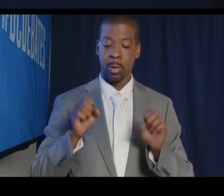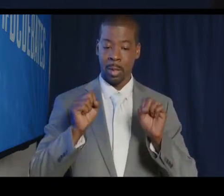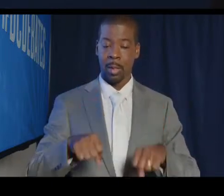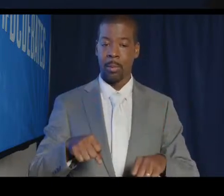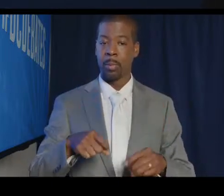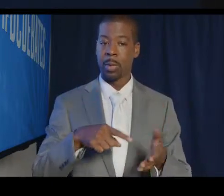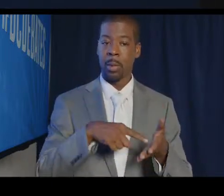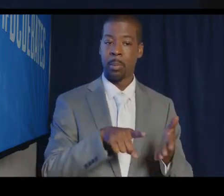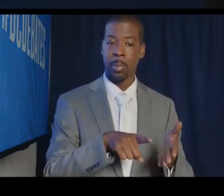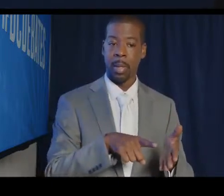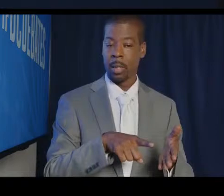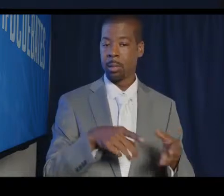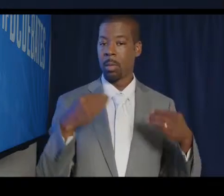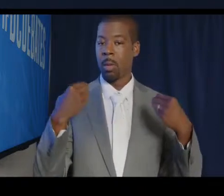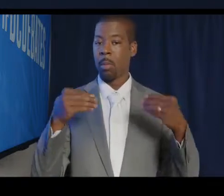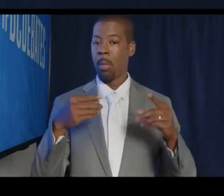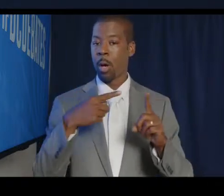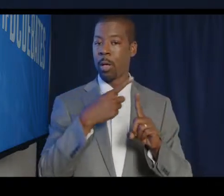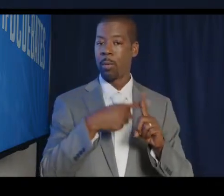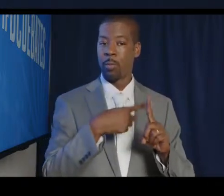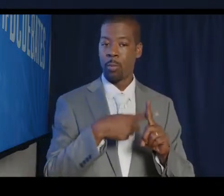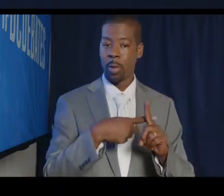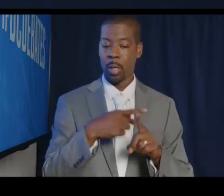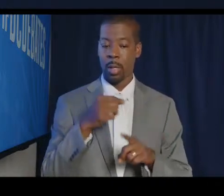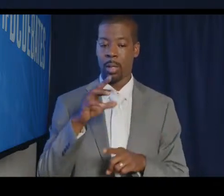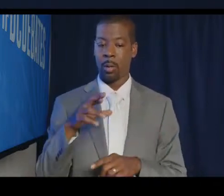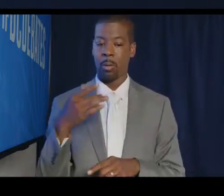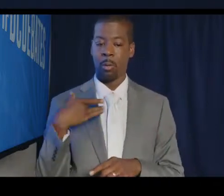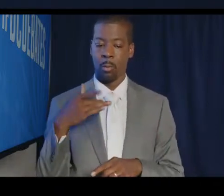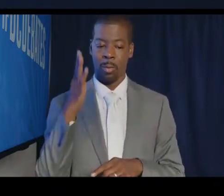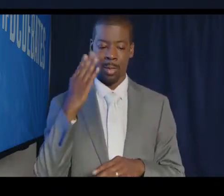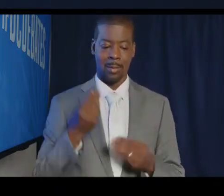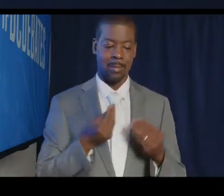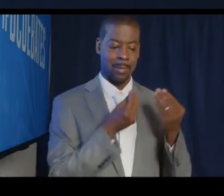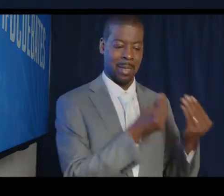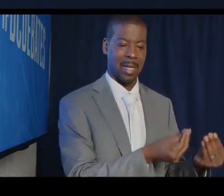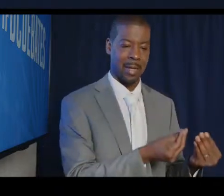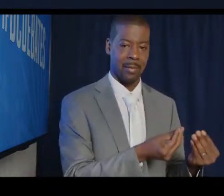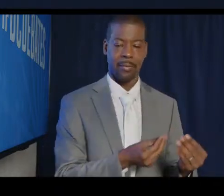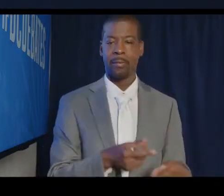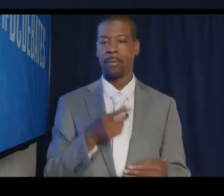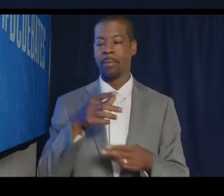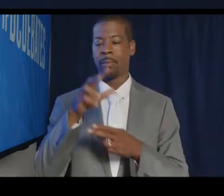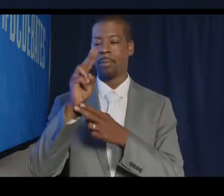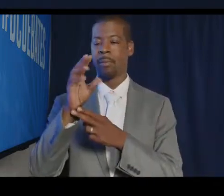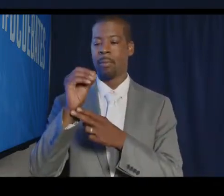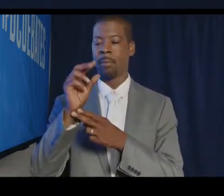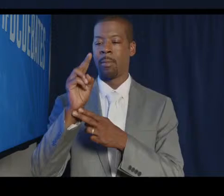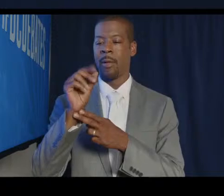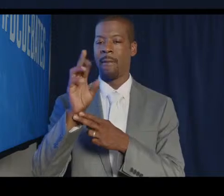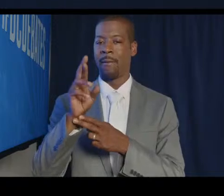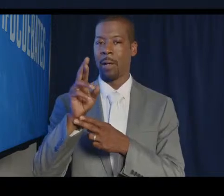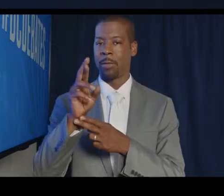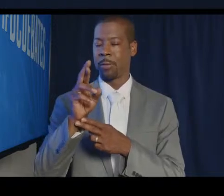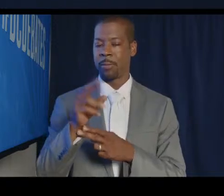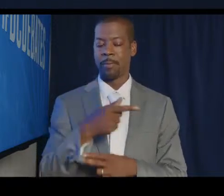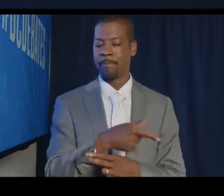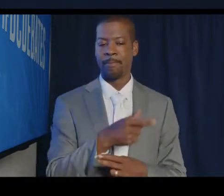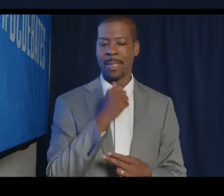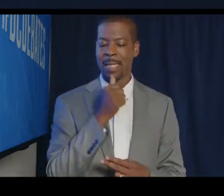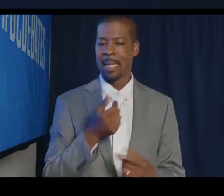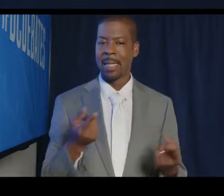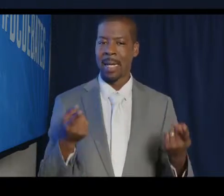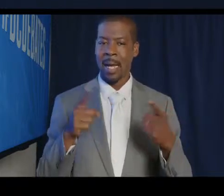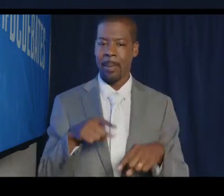were, or we were going to basically staple a voucher to their exit interview. That latter didn't happen. We haven't